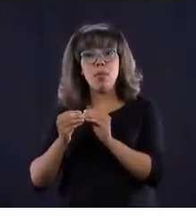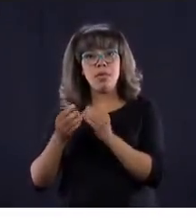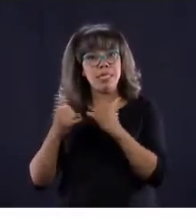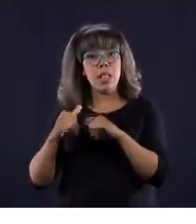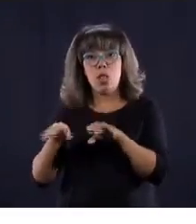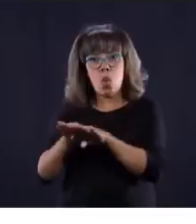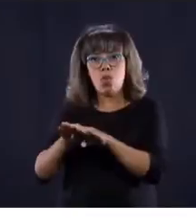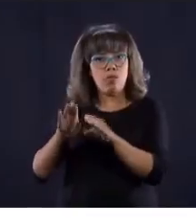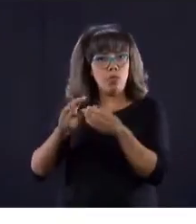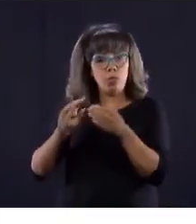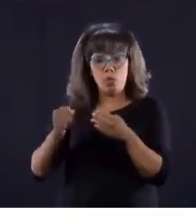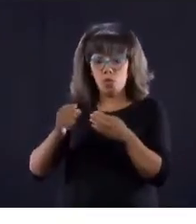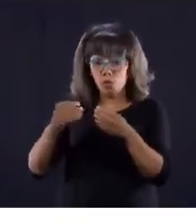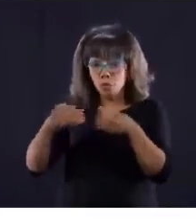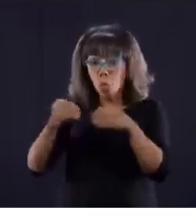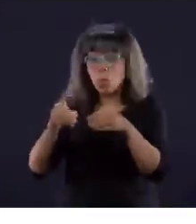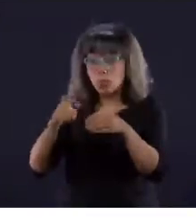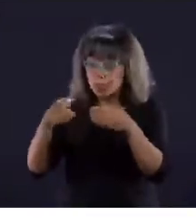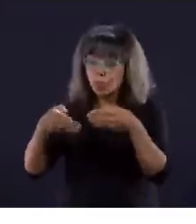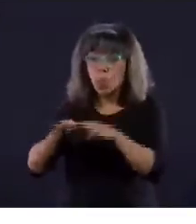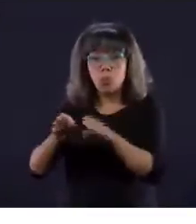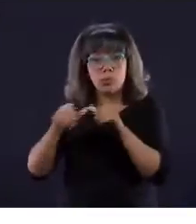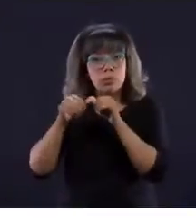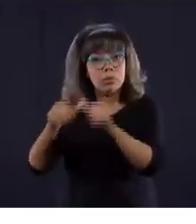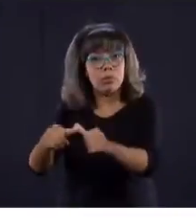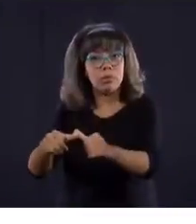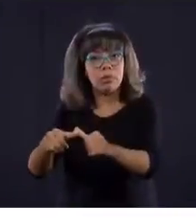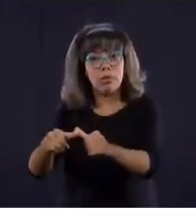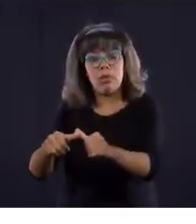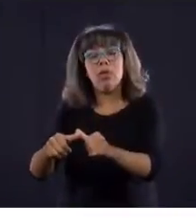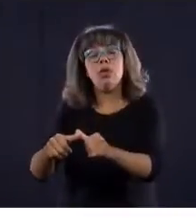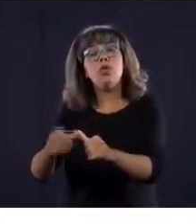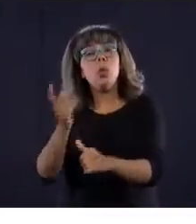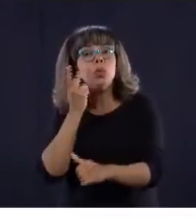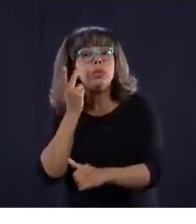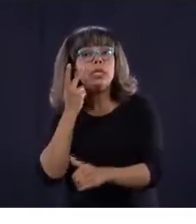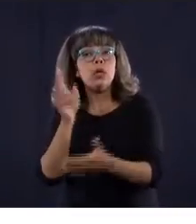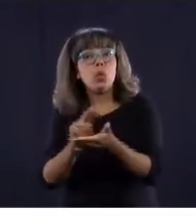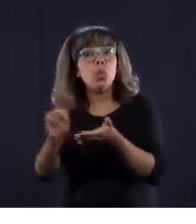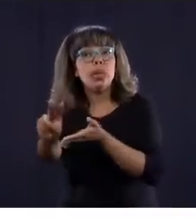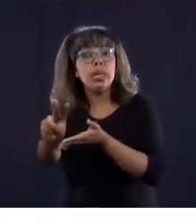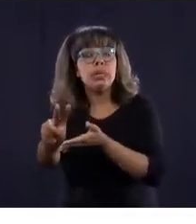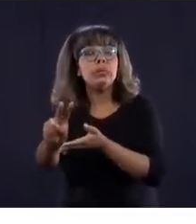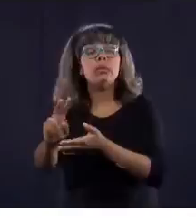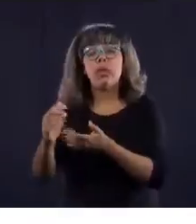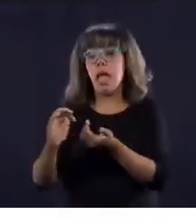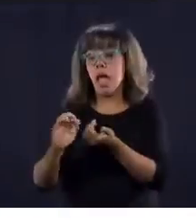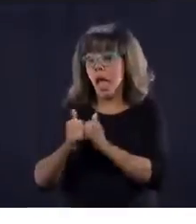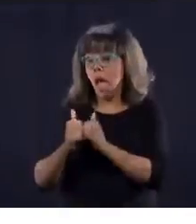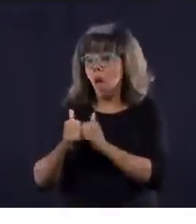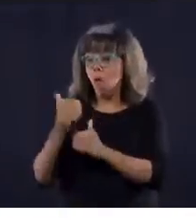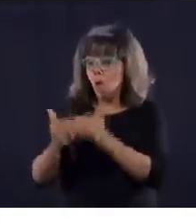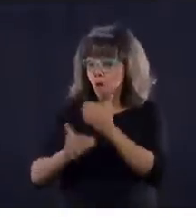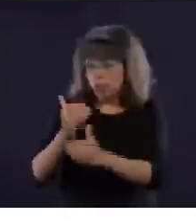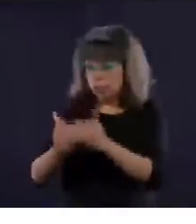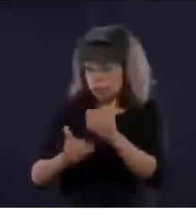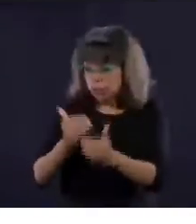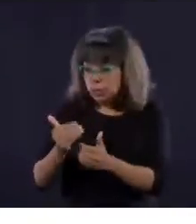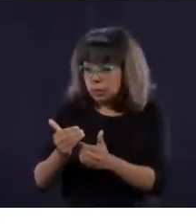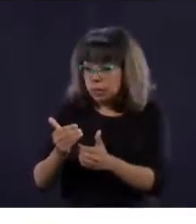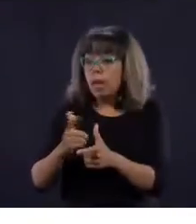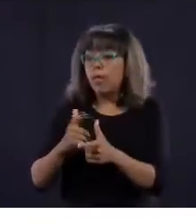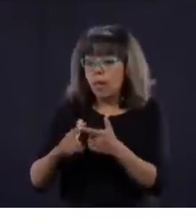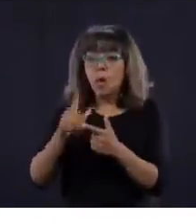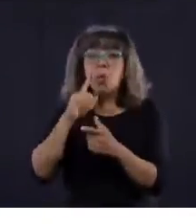of cases and deaths on Friday? I believe you said it was computer error. But that – is that the